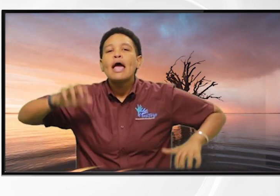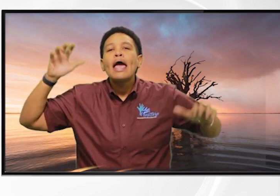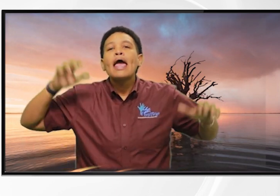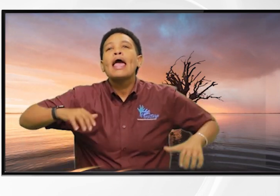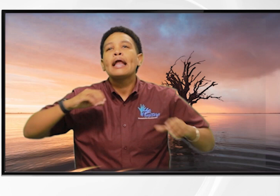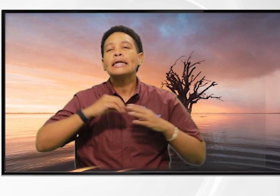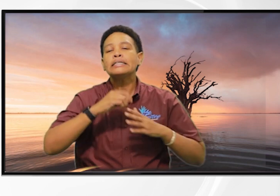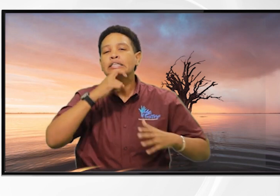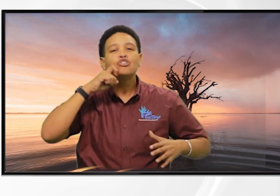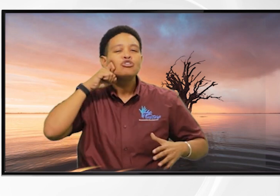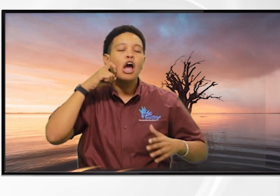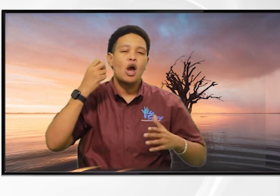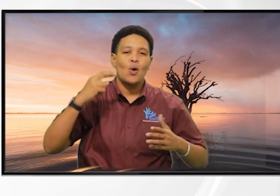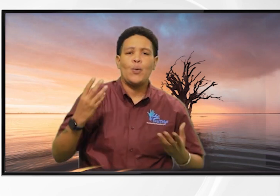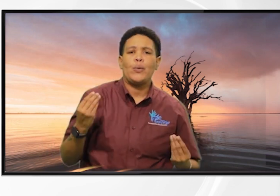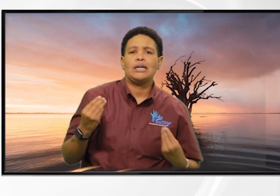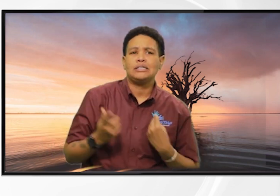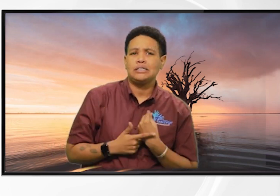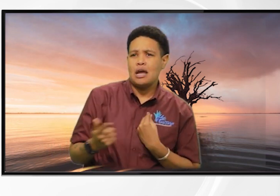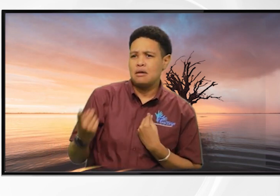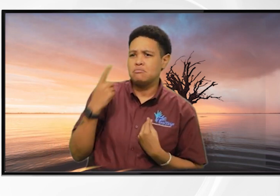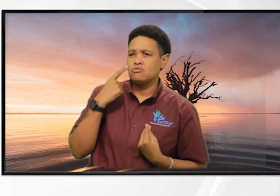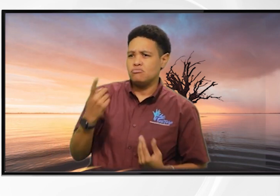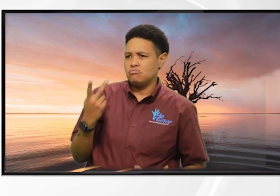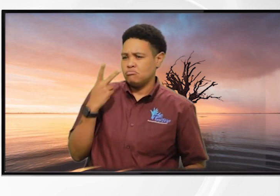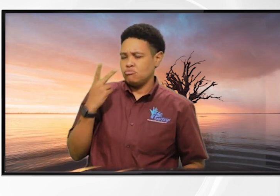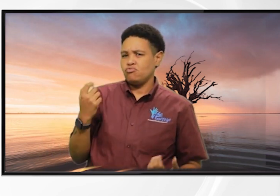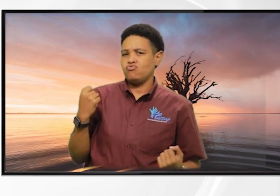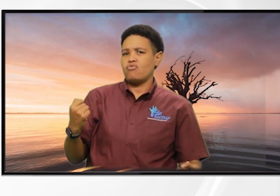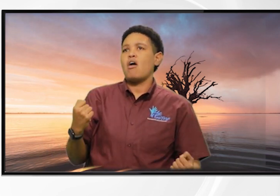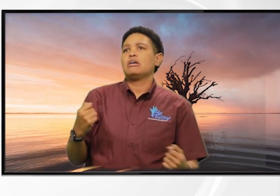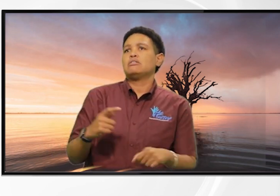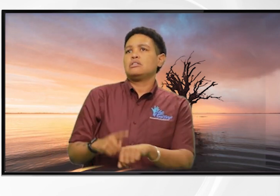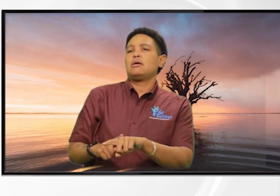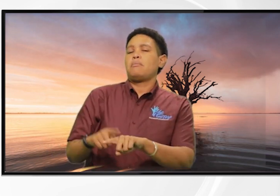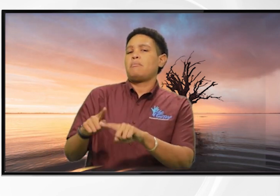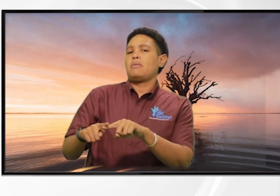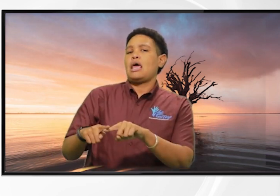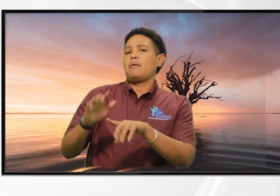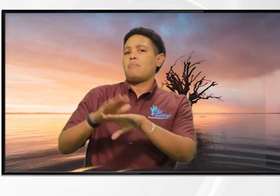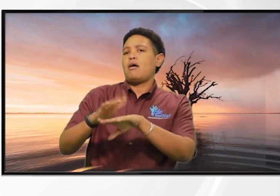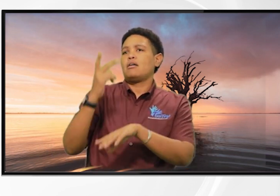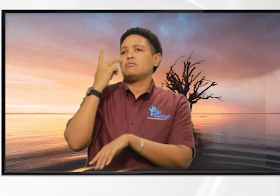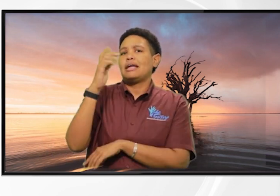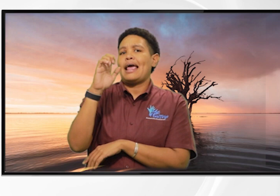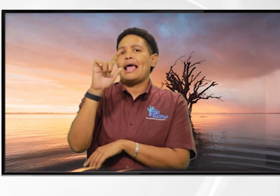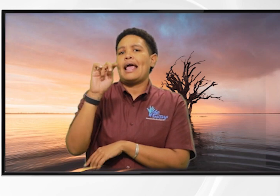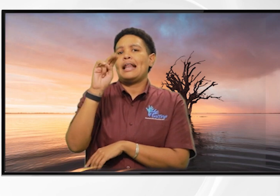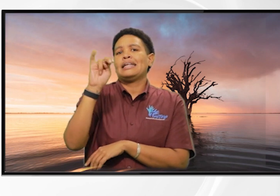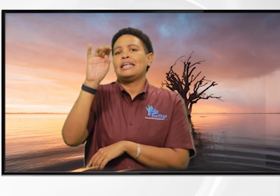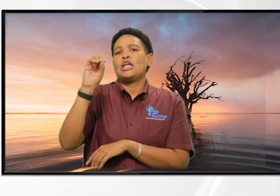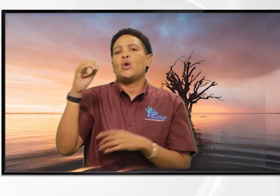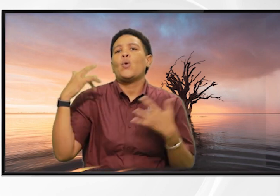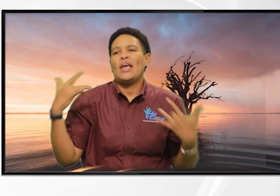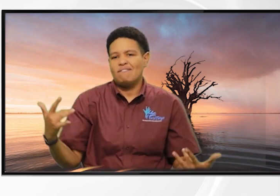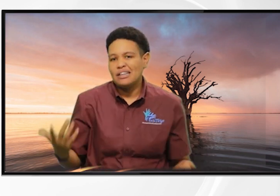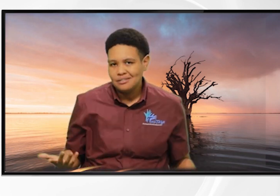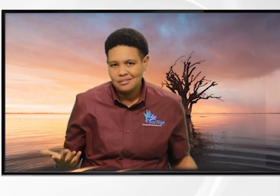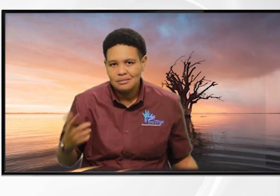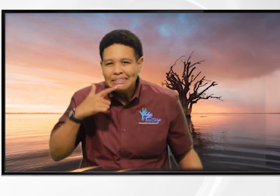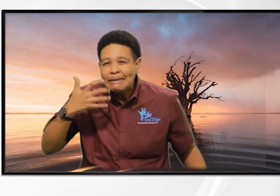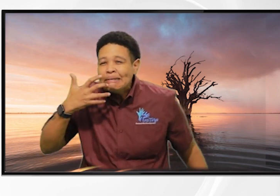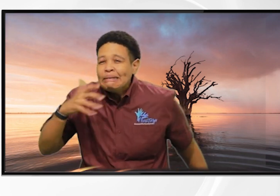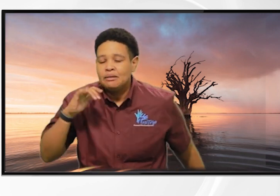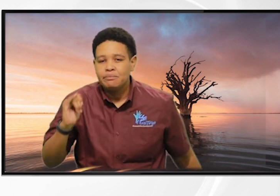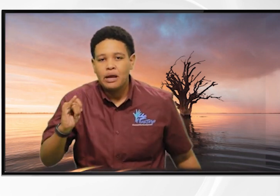the dry or wet seasons are strongly conditioned by the occurrence of an El Niño event, roughly every 3